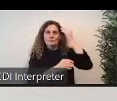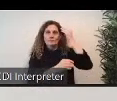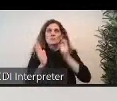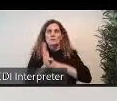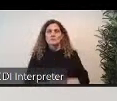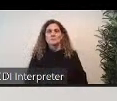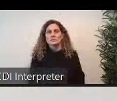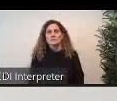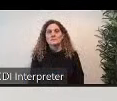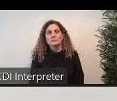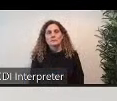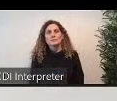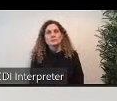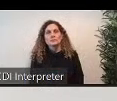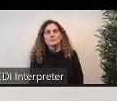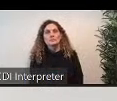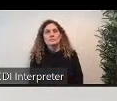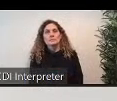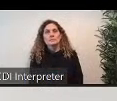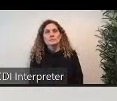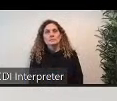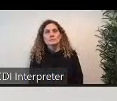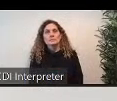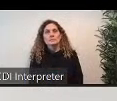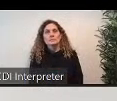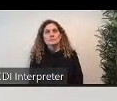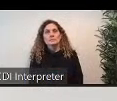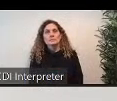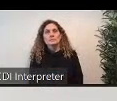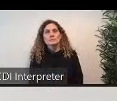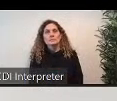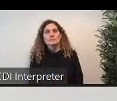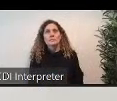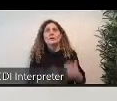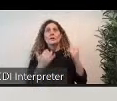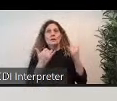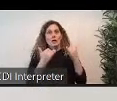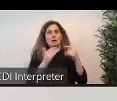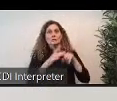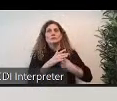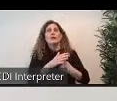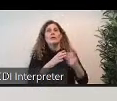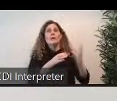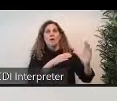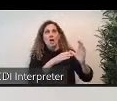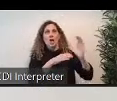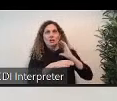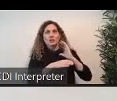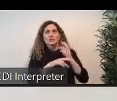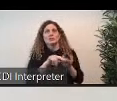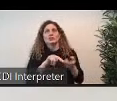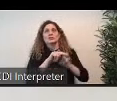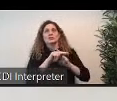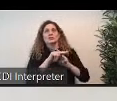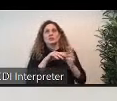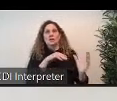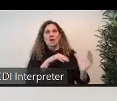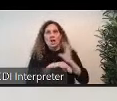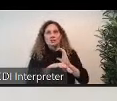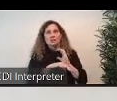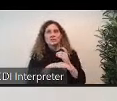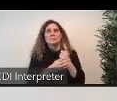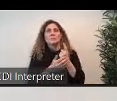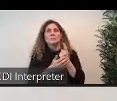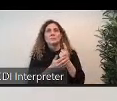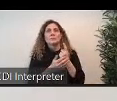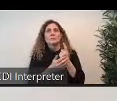increase in vaccine supply over the first 7 weeks of vaccinations, but unfortunately last week we saw a slight decline in the total number